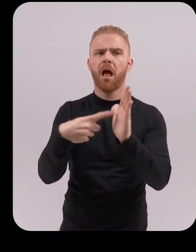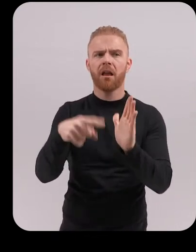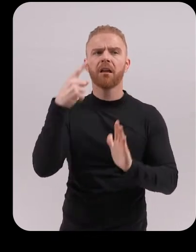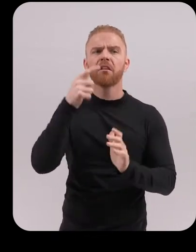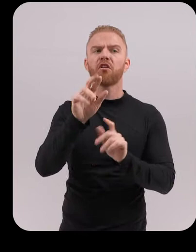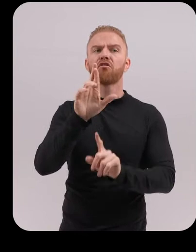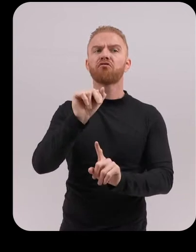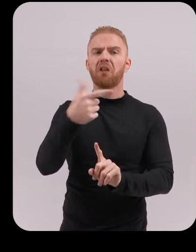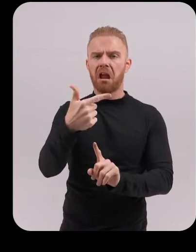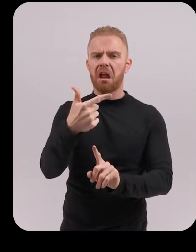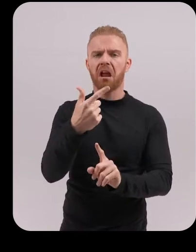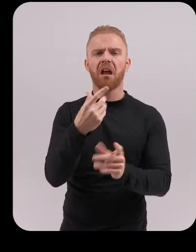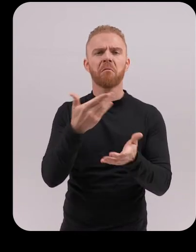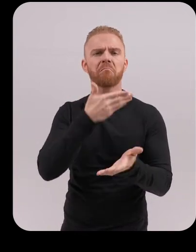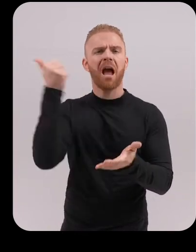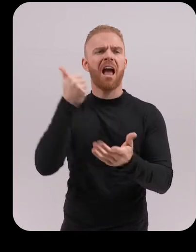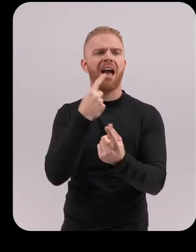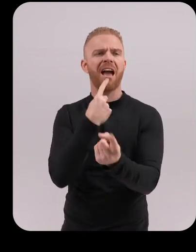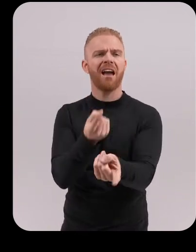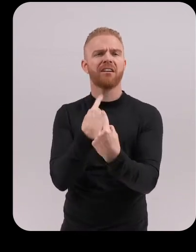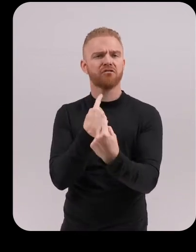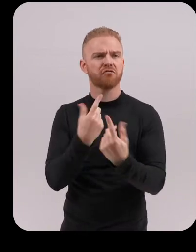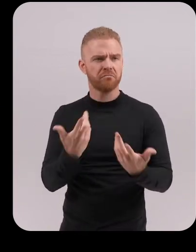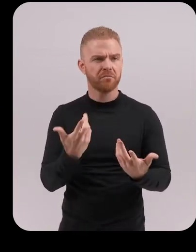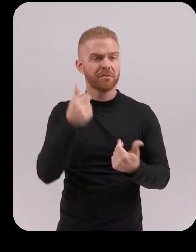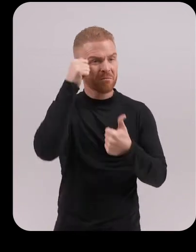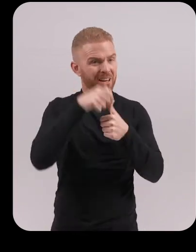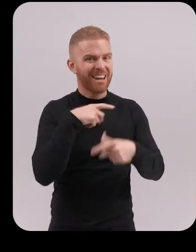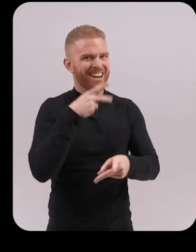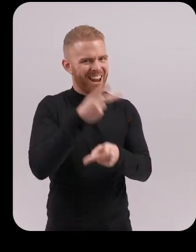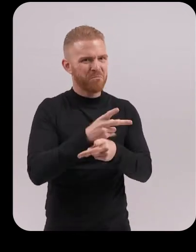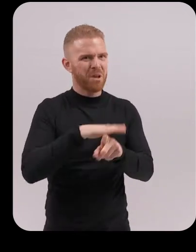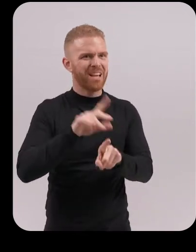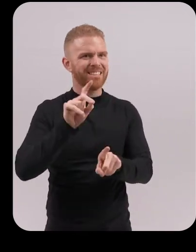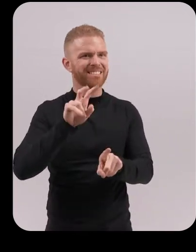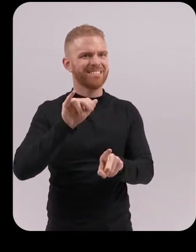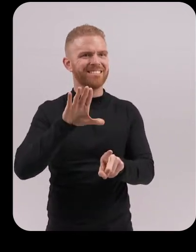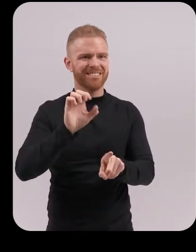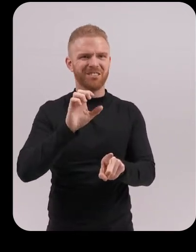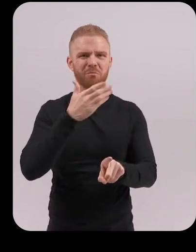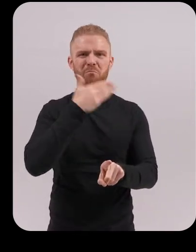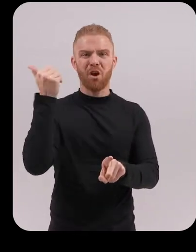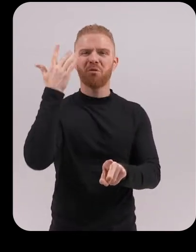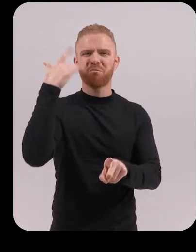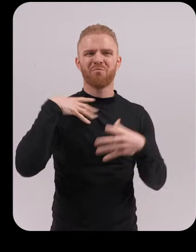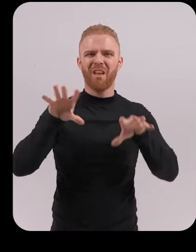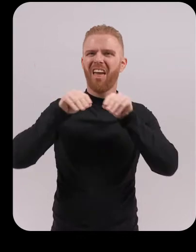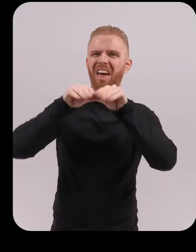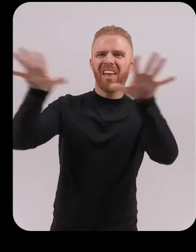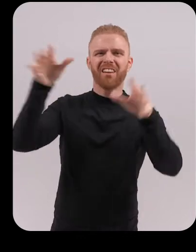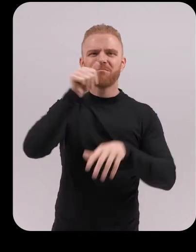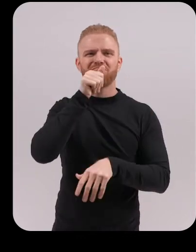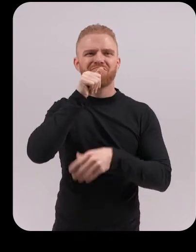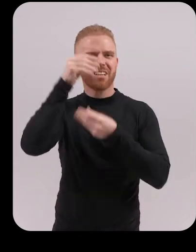get better answers. And remember, keeping on device is great because I want to make sure my details don't get shared with anyone. I've read your